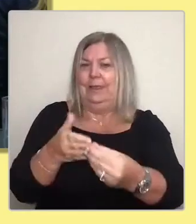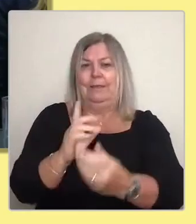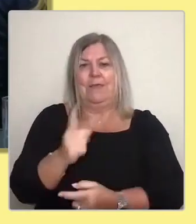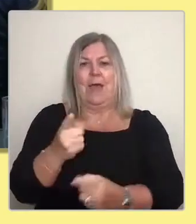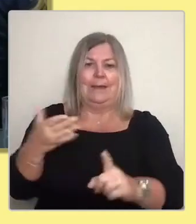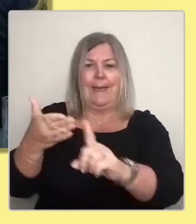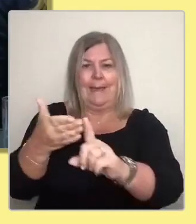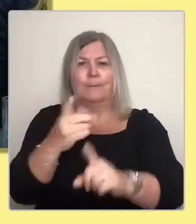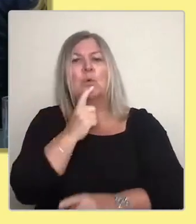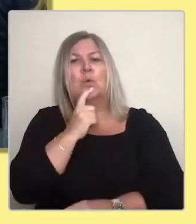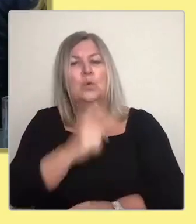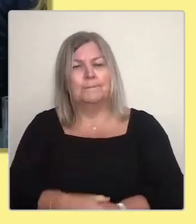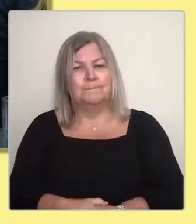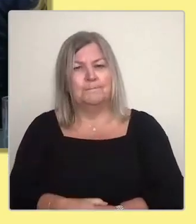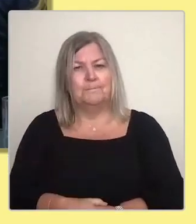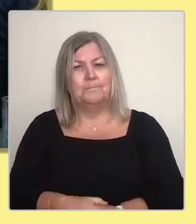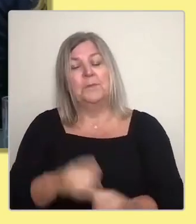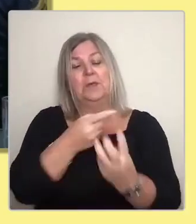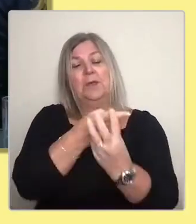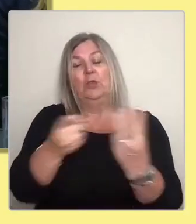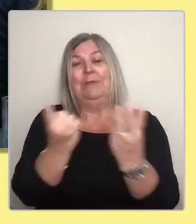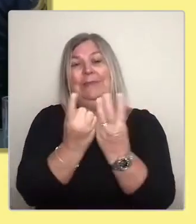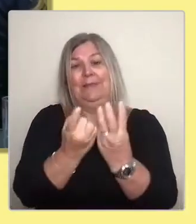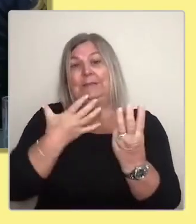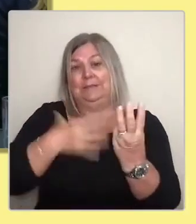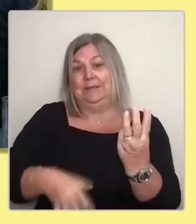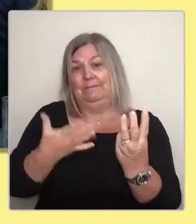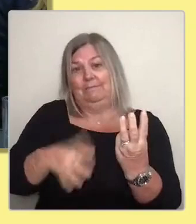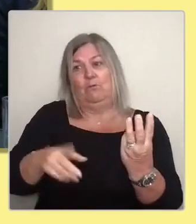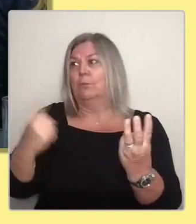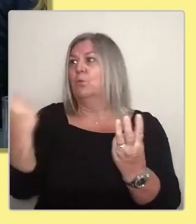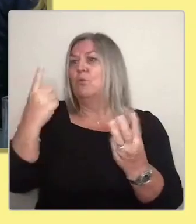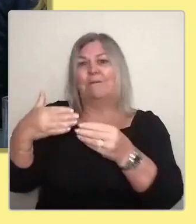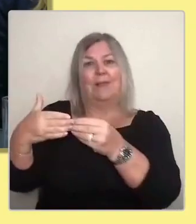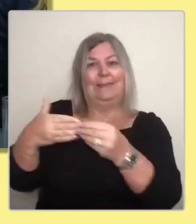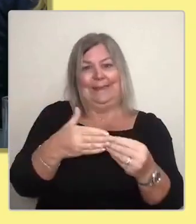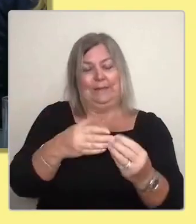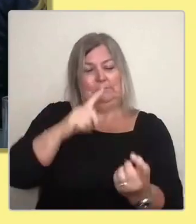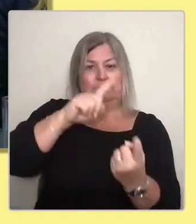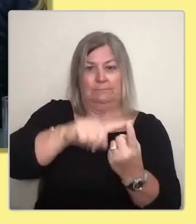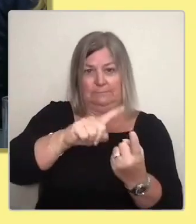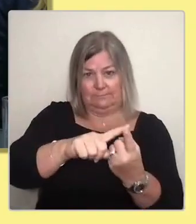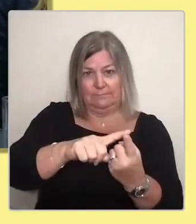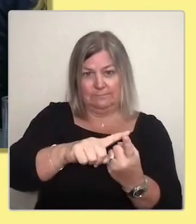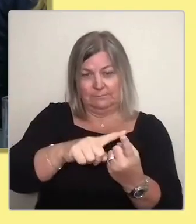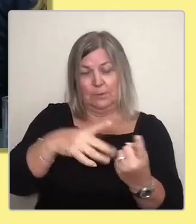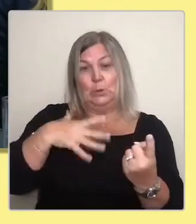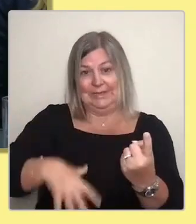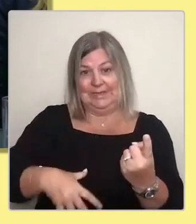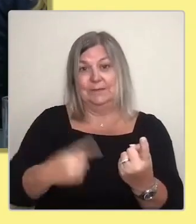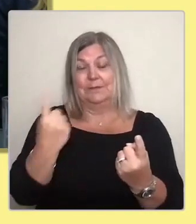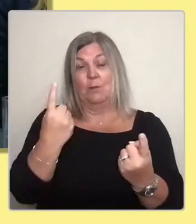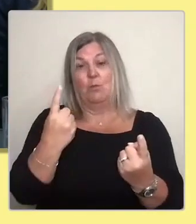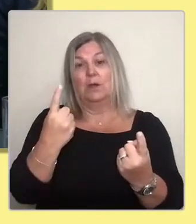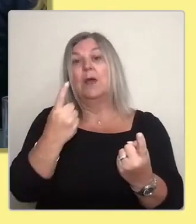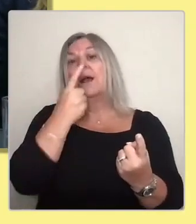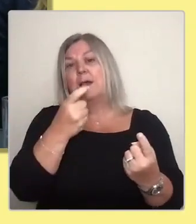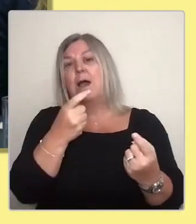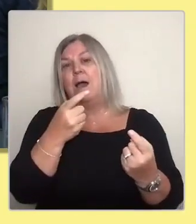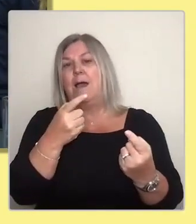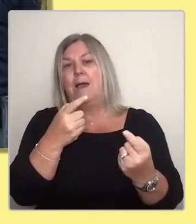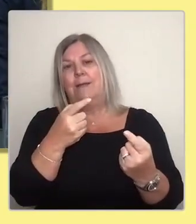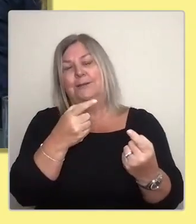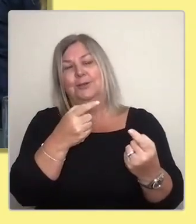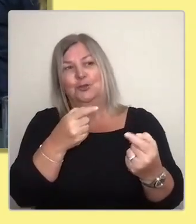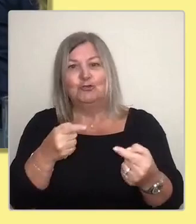we need from a leader to take us there. The first, as I said at the outset, is someone who can take on the opposition.